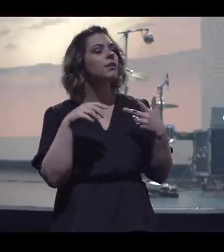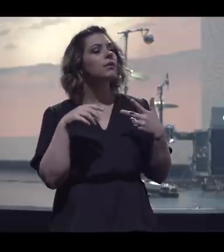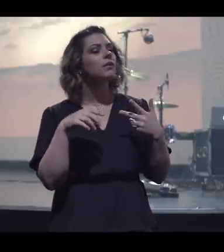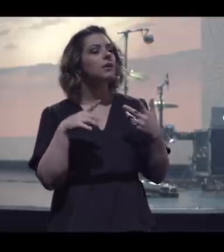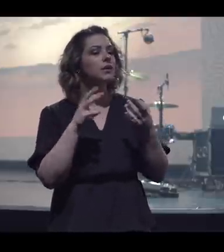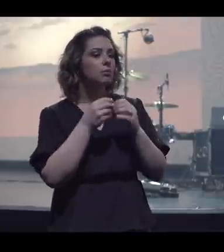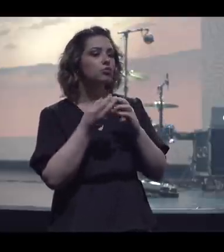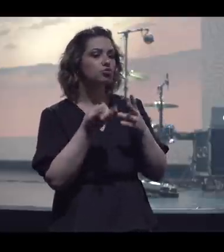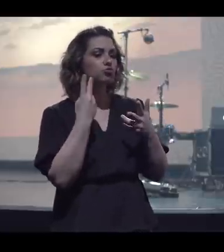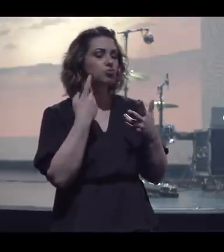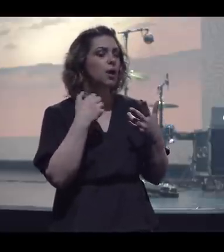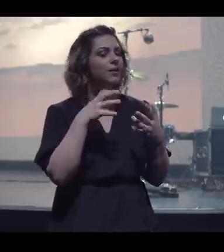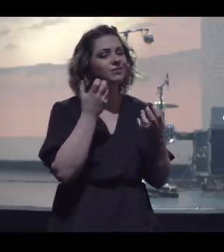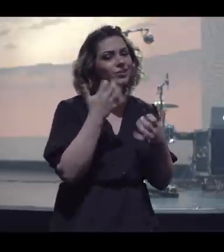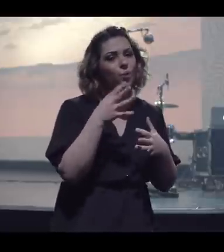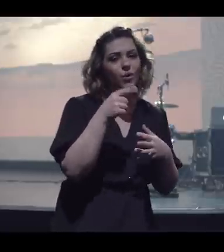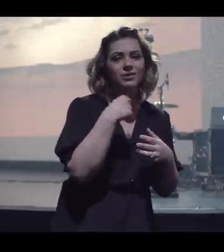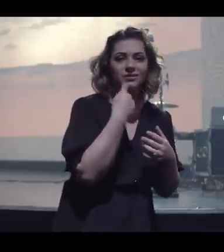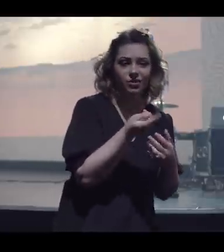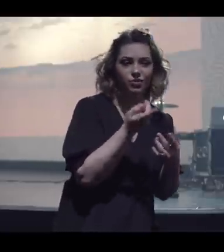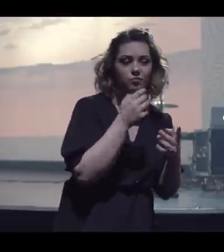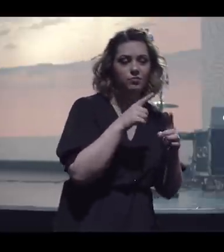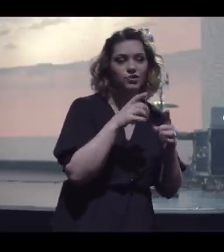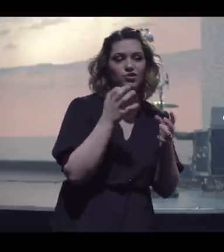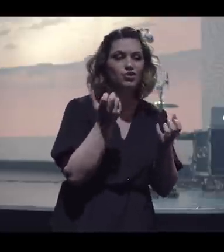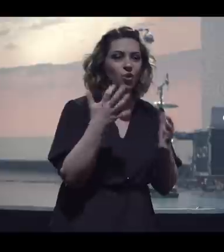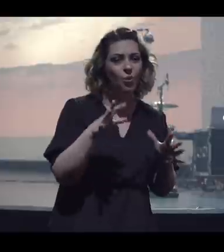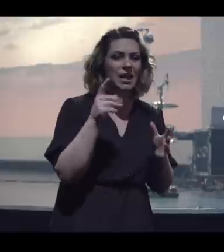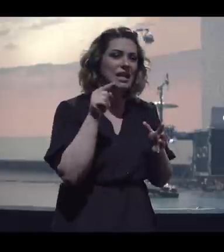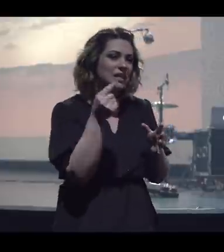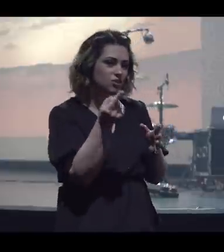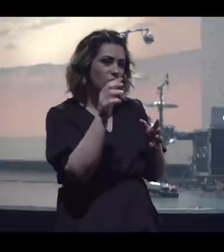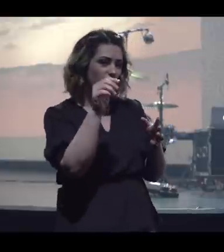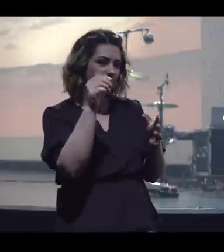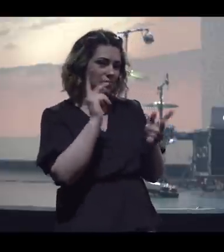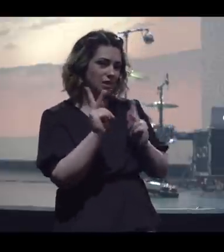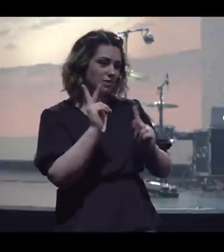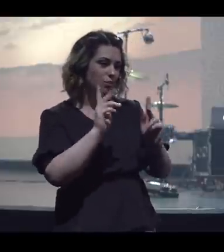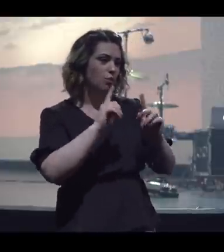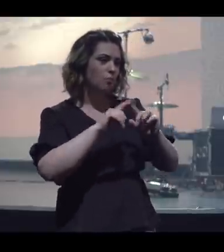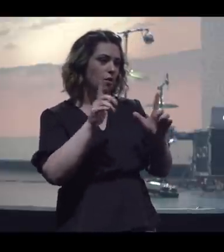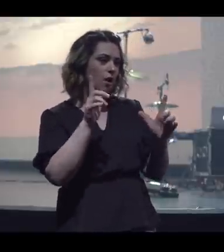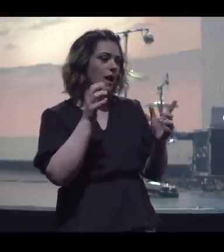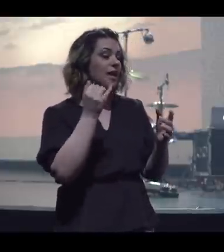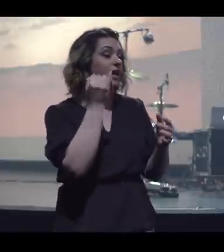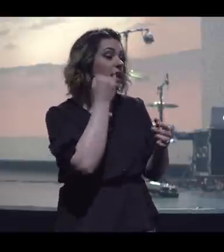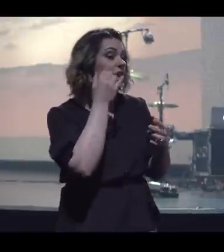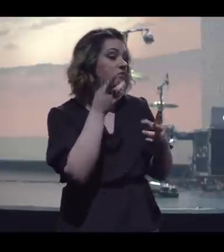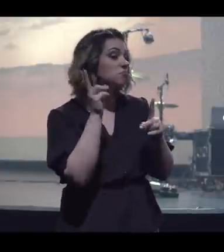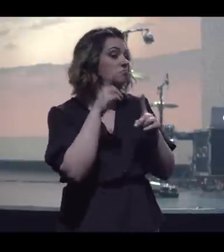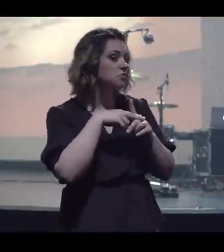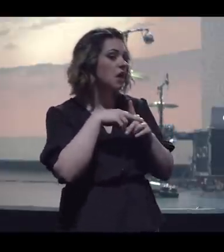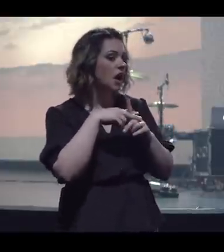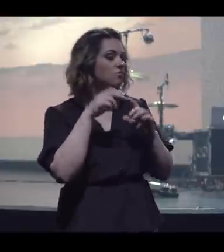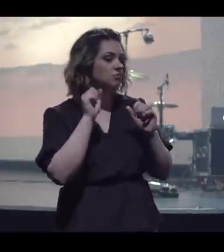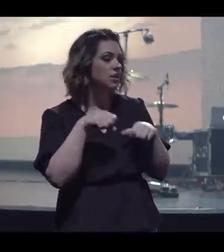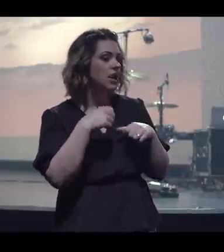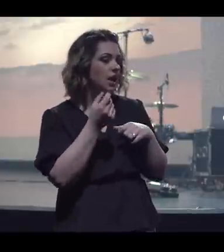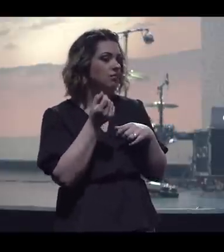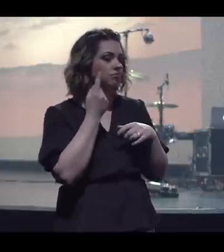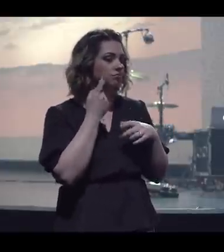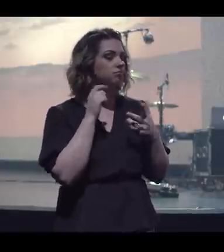because I don't want to insult anybody. So I'll just say it about me, and if it applies, you can apply it to you. Sheep are